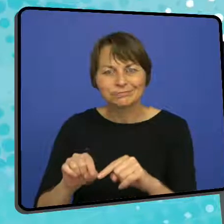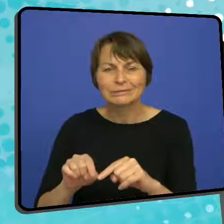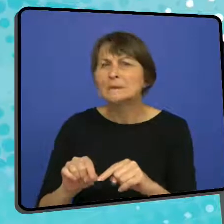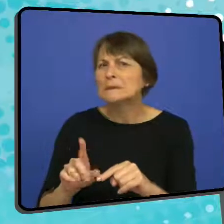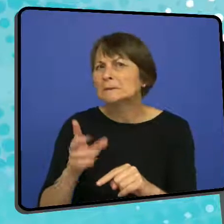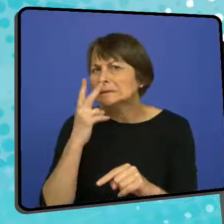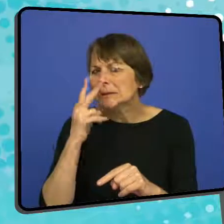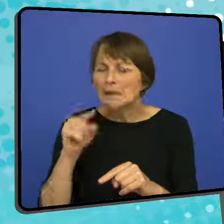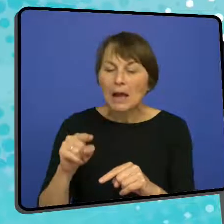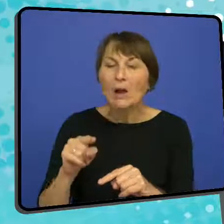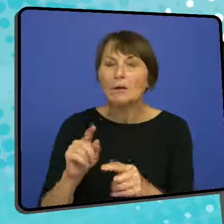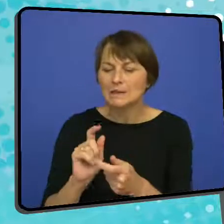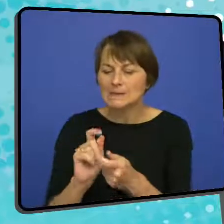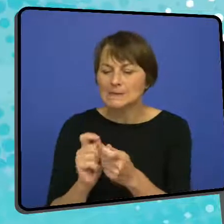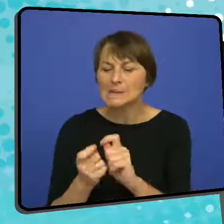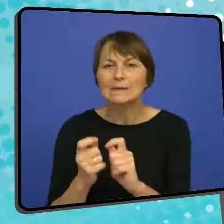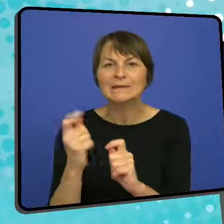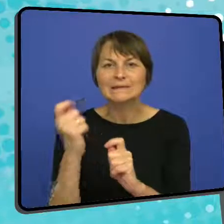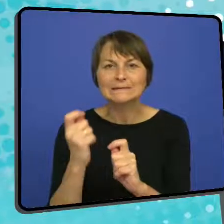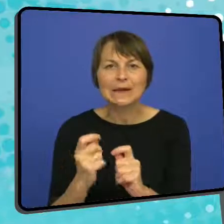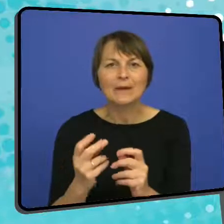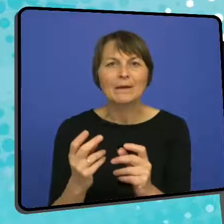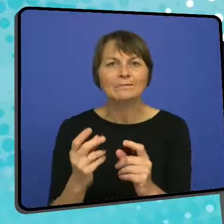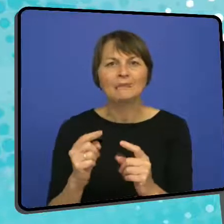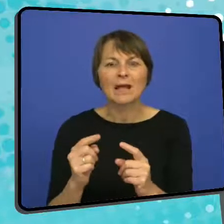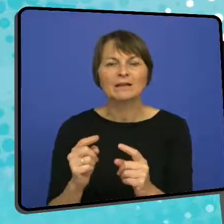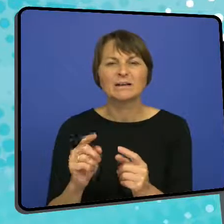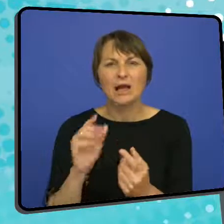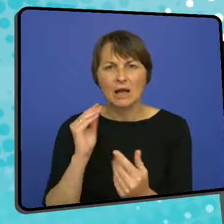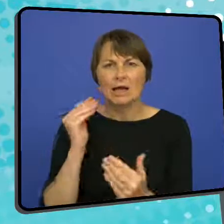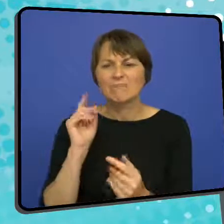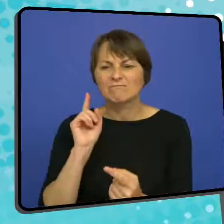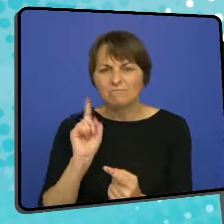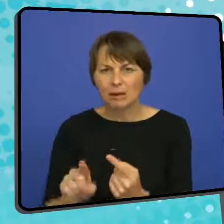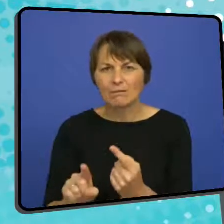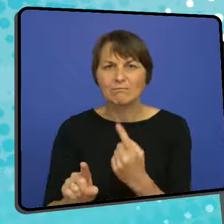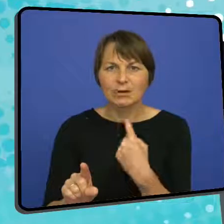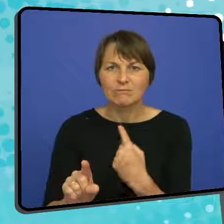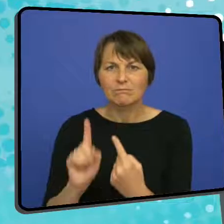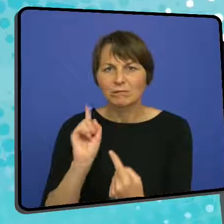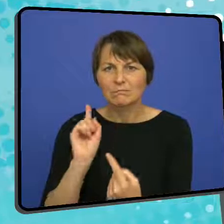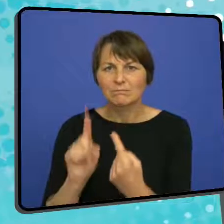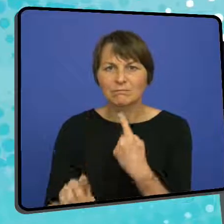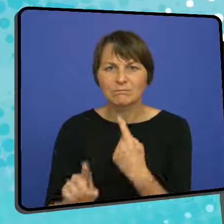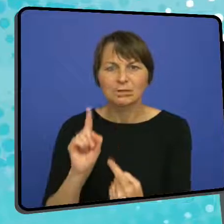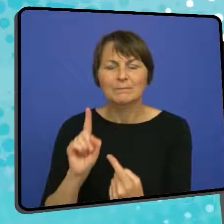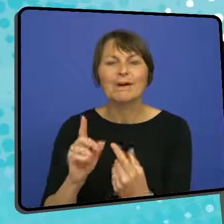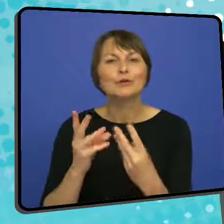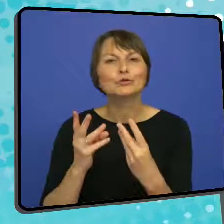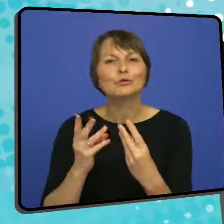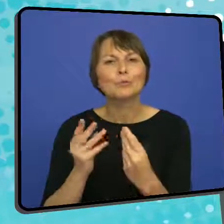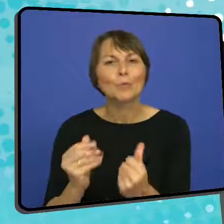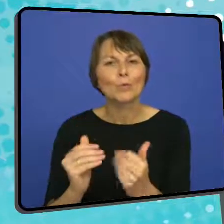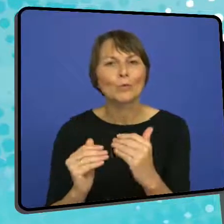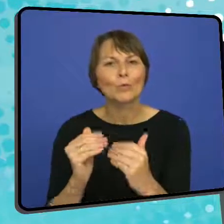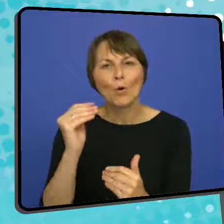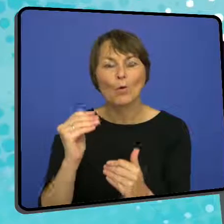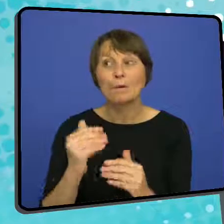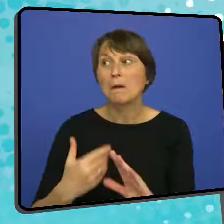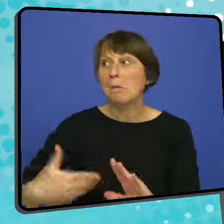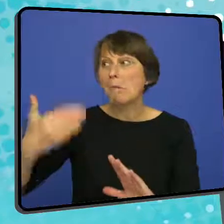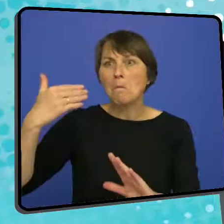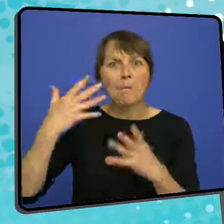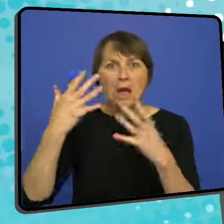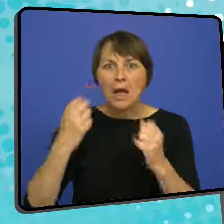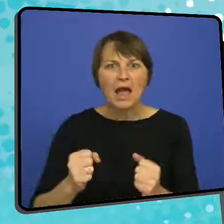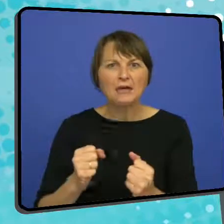more multi-turn, smoother experience. And there wasn't a lot around at that moment. I think this was 3-4